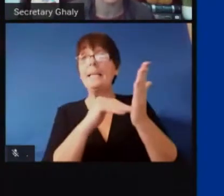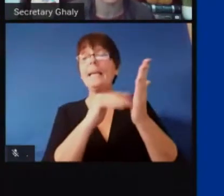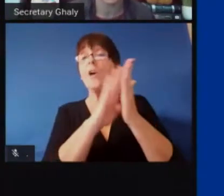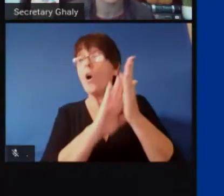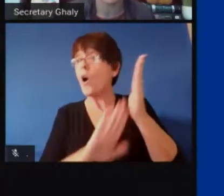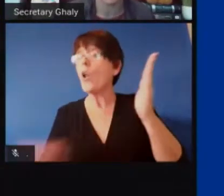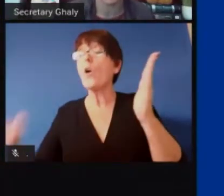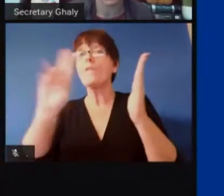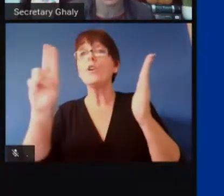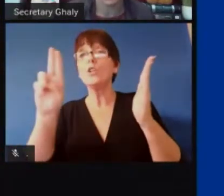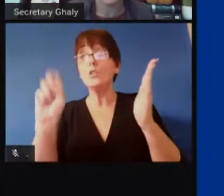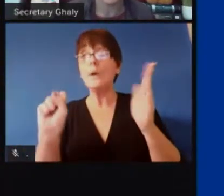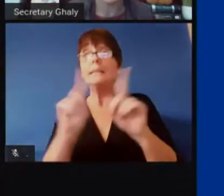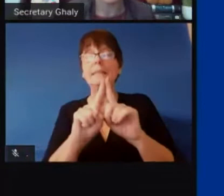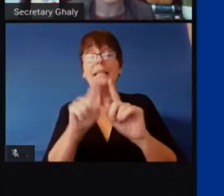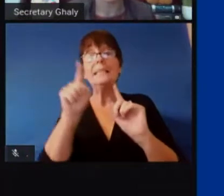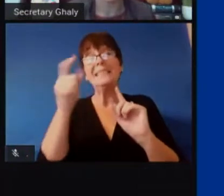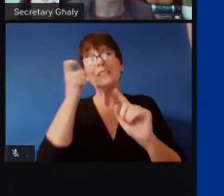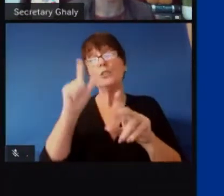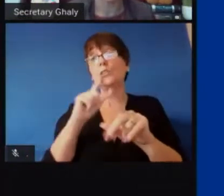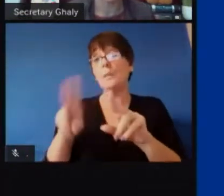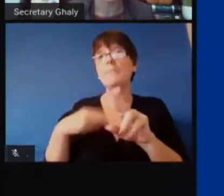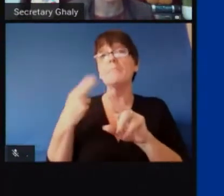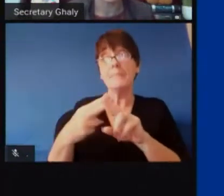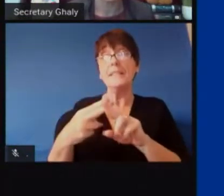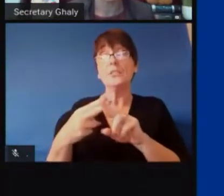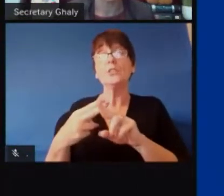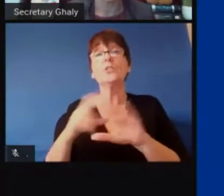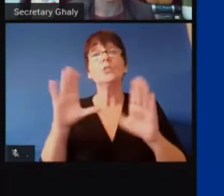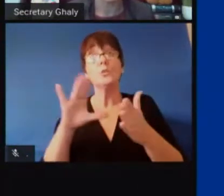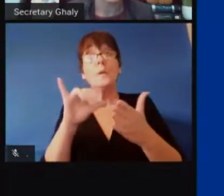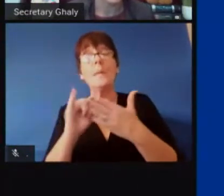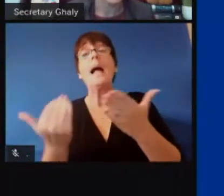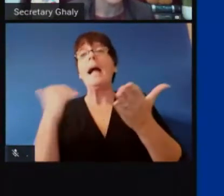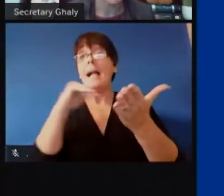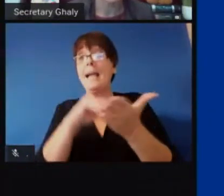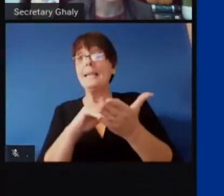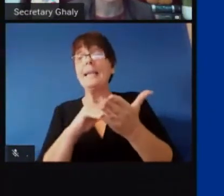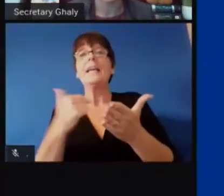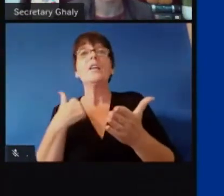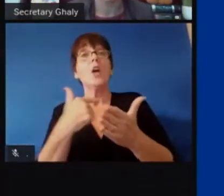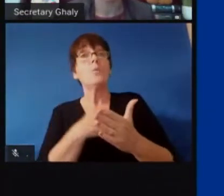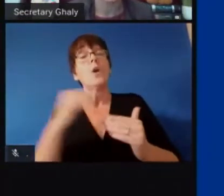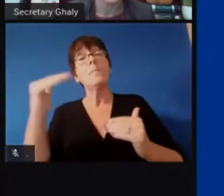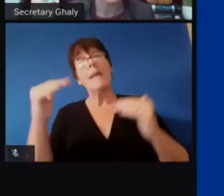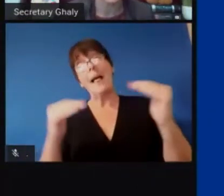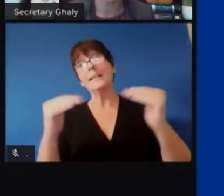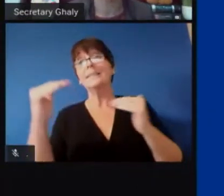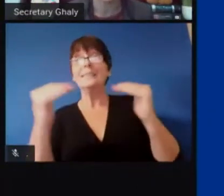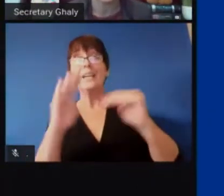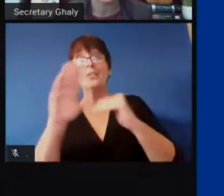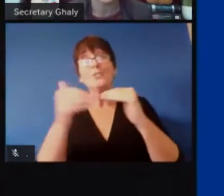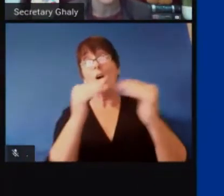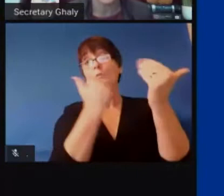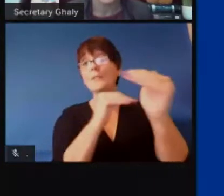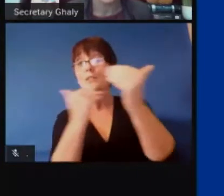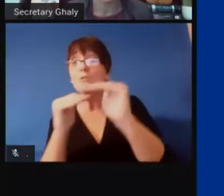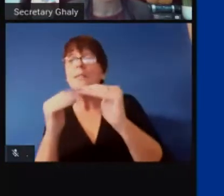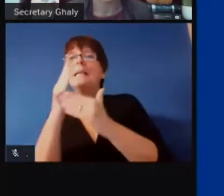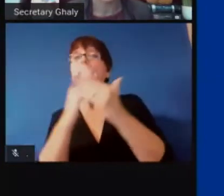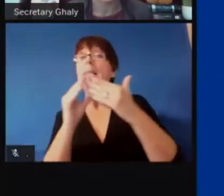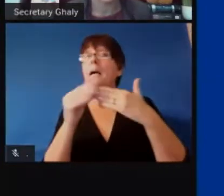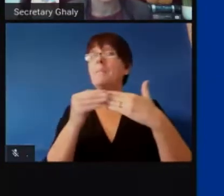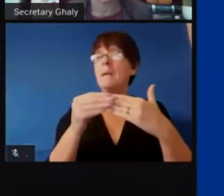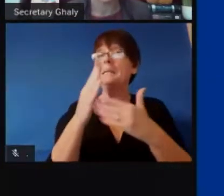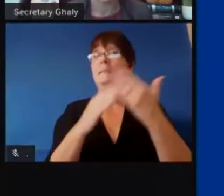as Secretary Ghaly noted. And in doing that, again, we're balancing all of the restrictions and loosening.